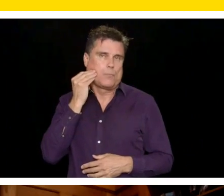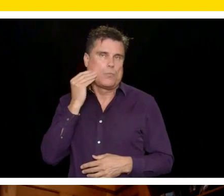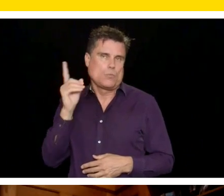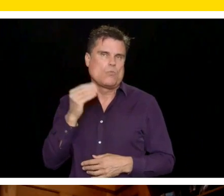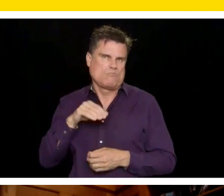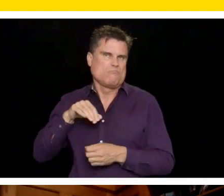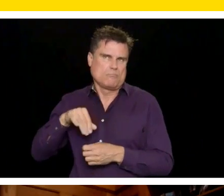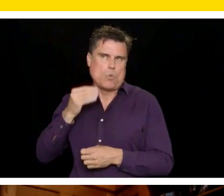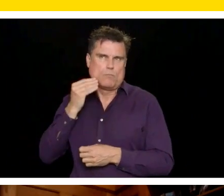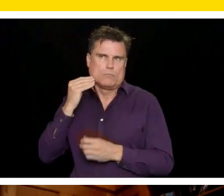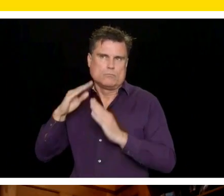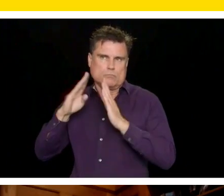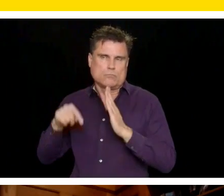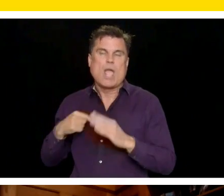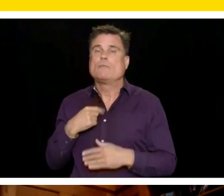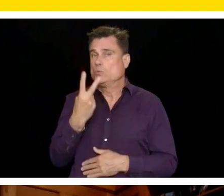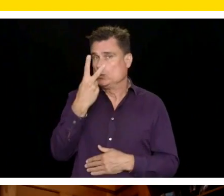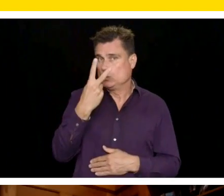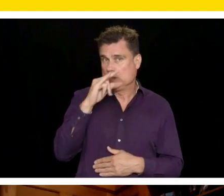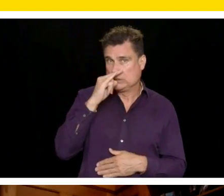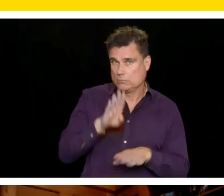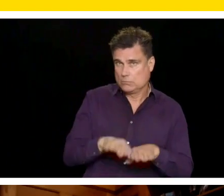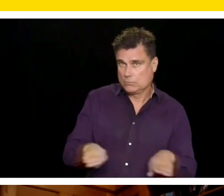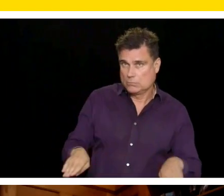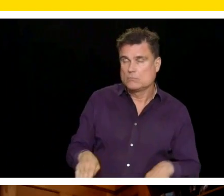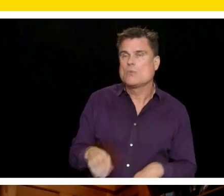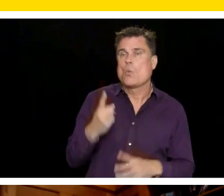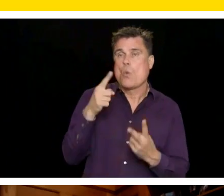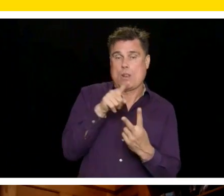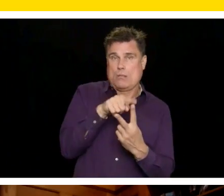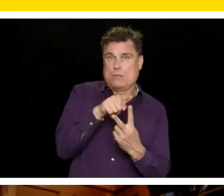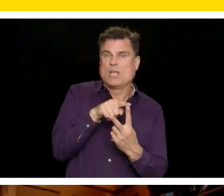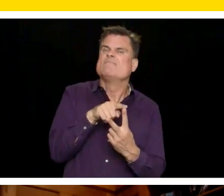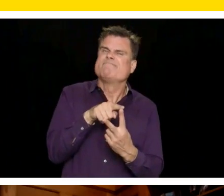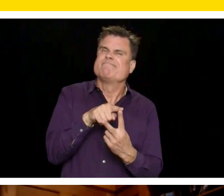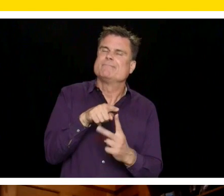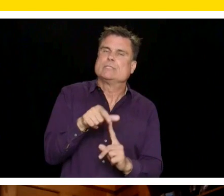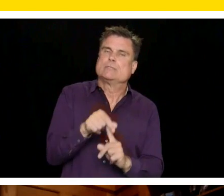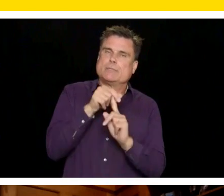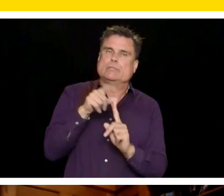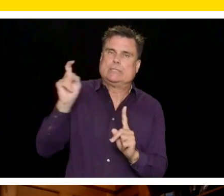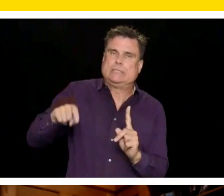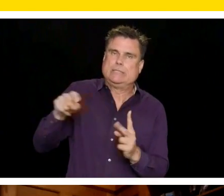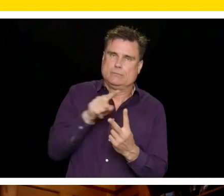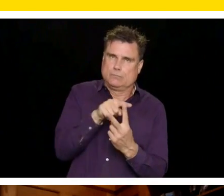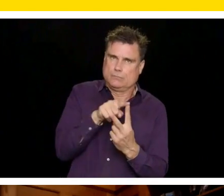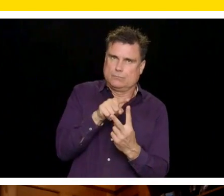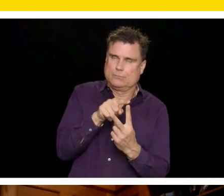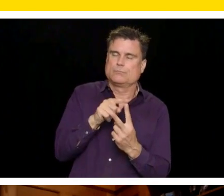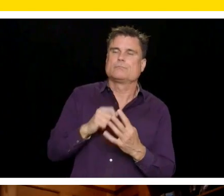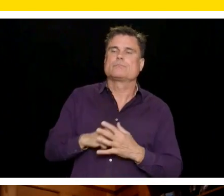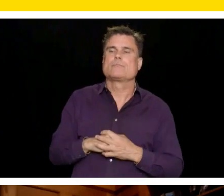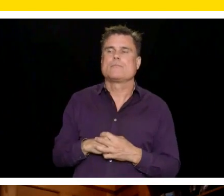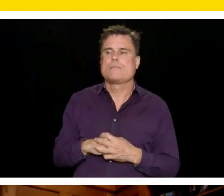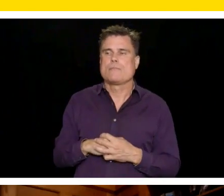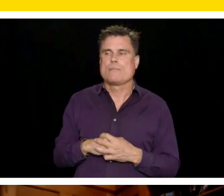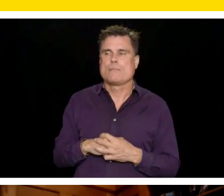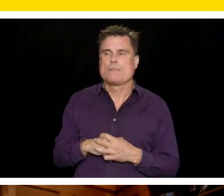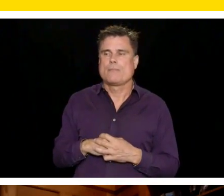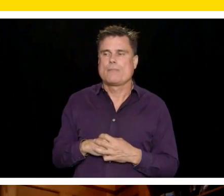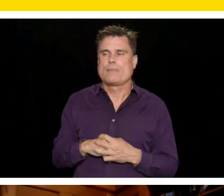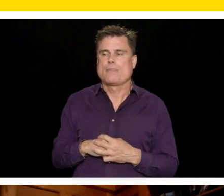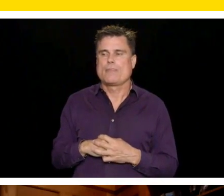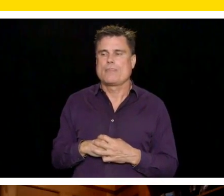we still have to pay them. Services to support my child are few. What is being done to support